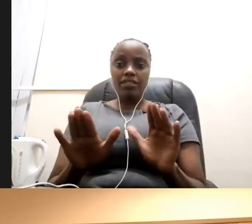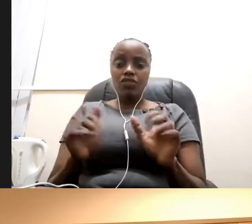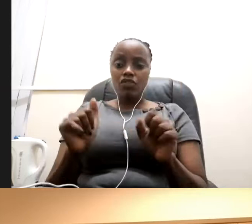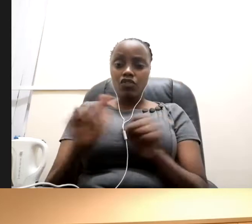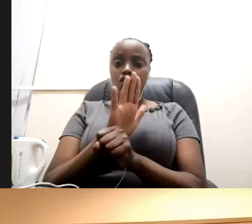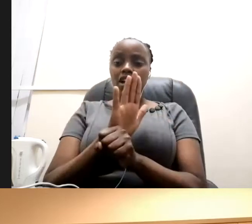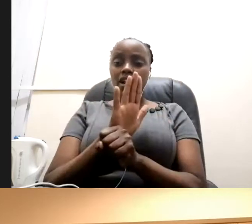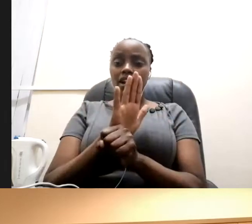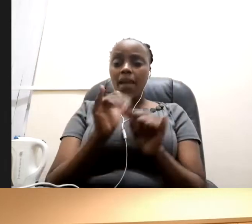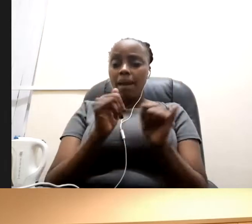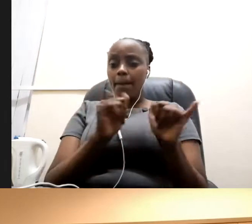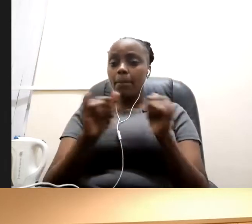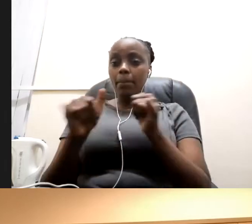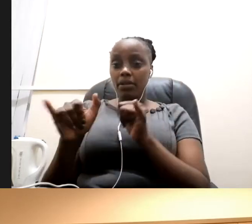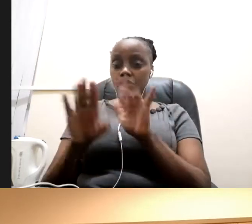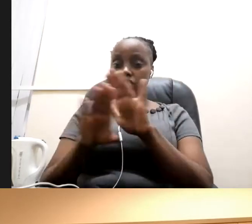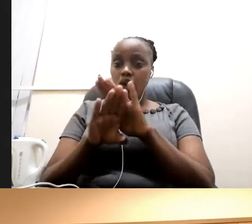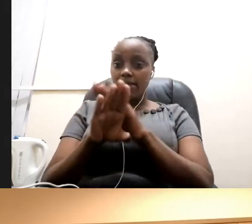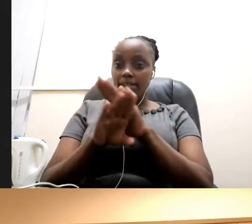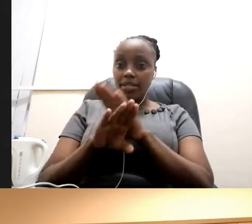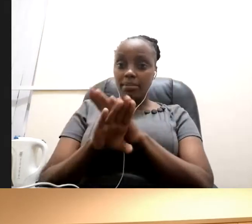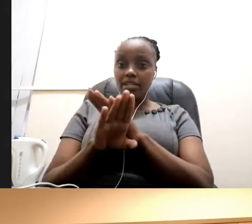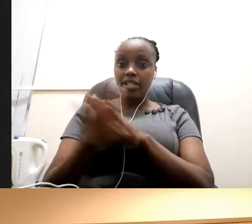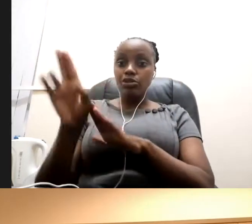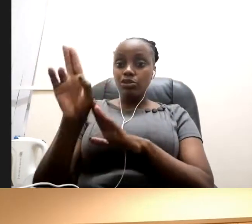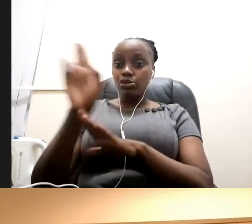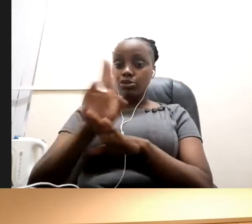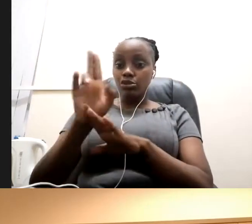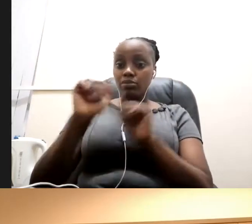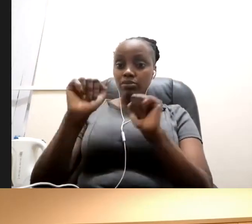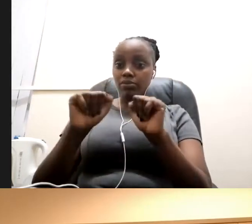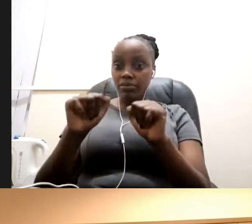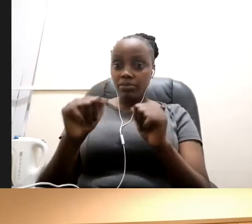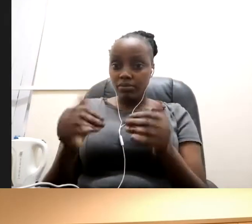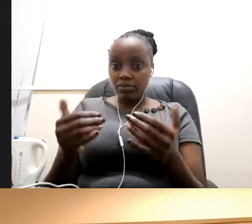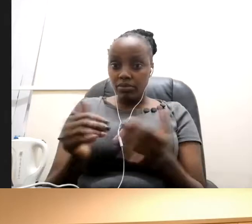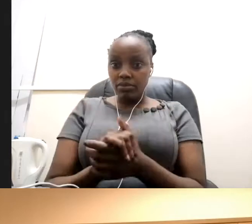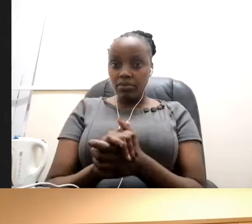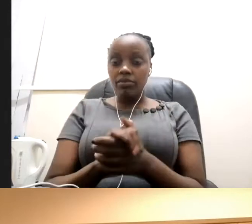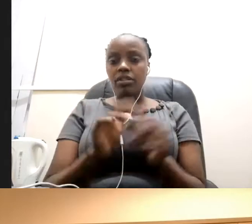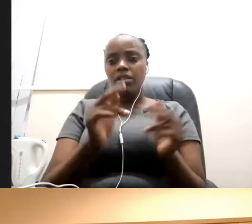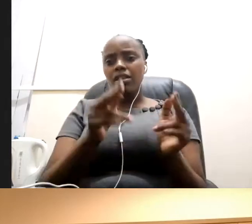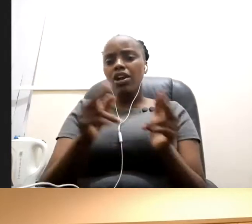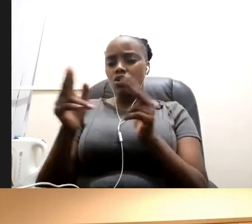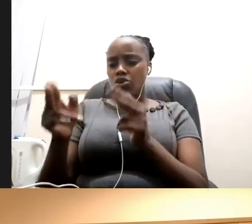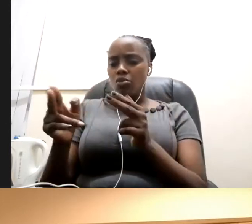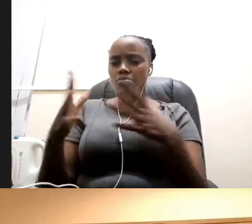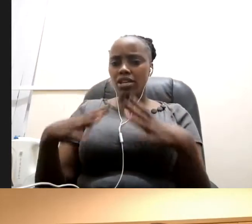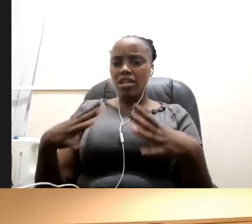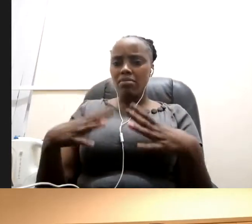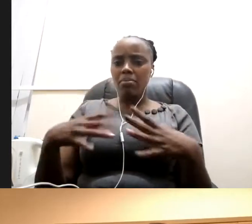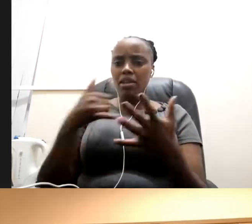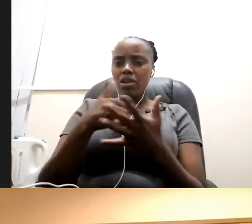of accessibility, useful for the citizen, the common citizen, including citizens